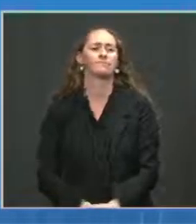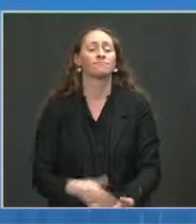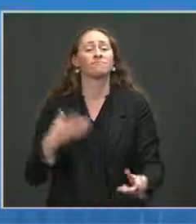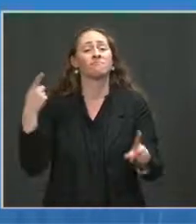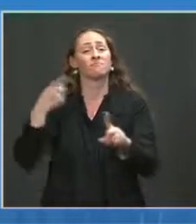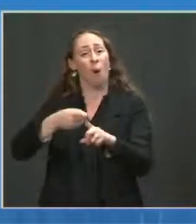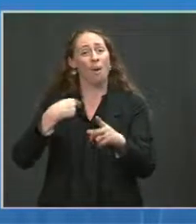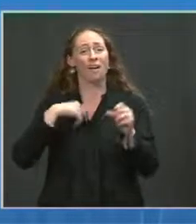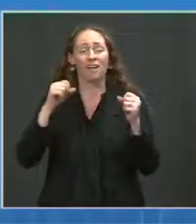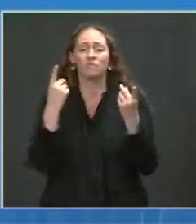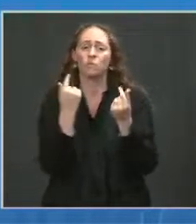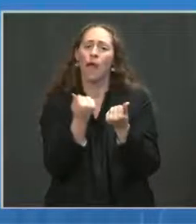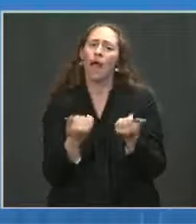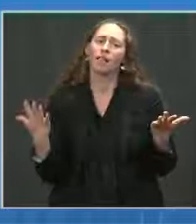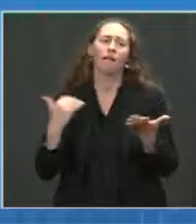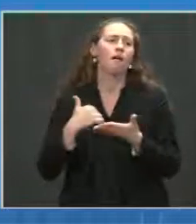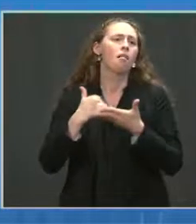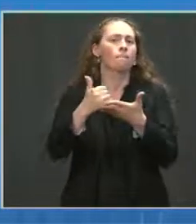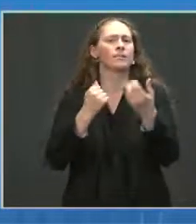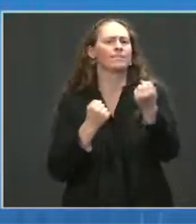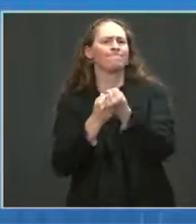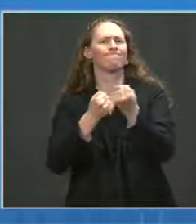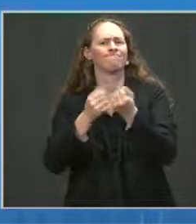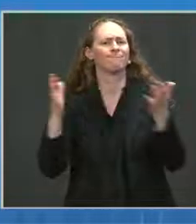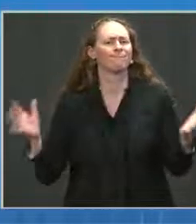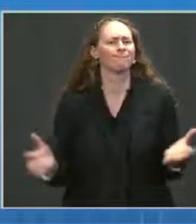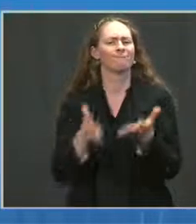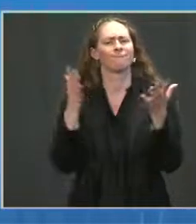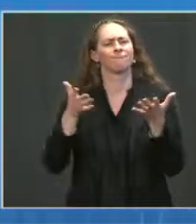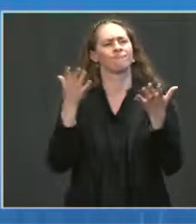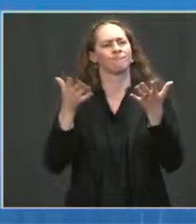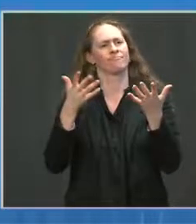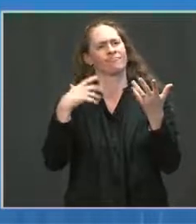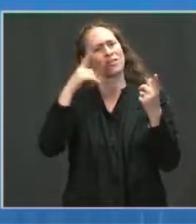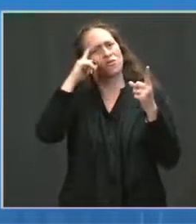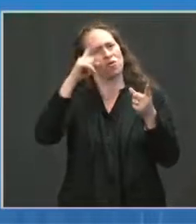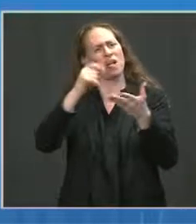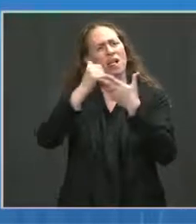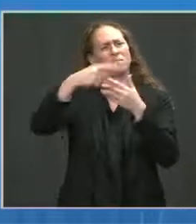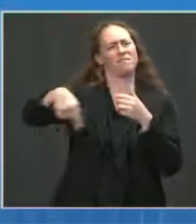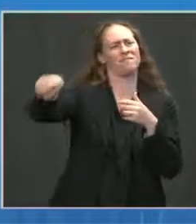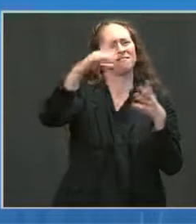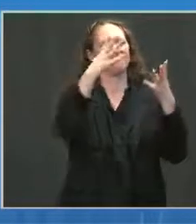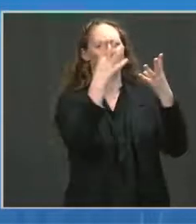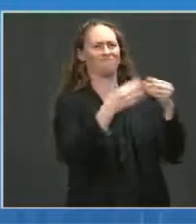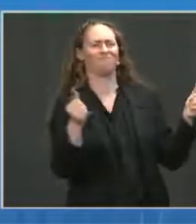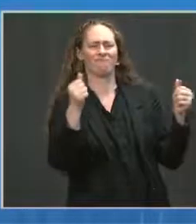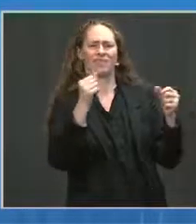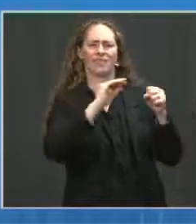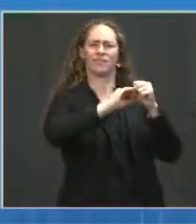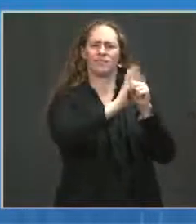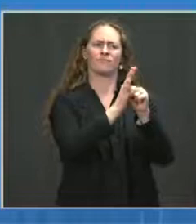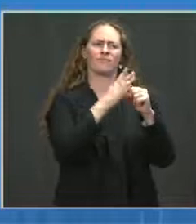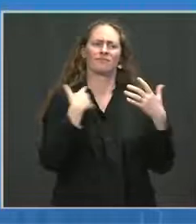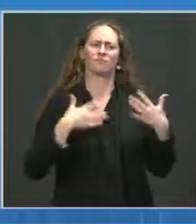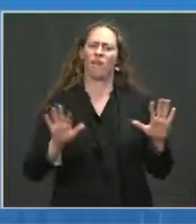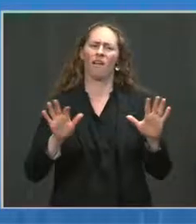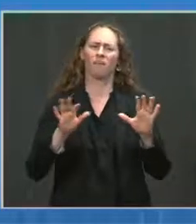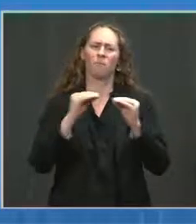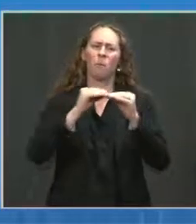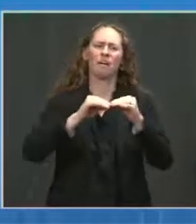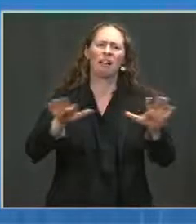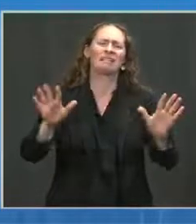more Americans get vaccinated and to help states fight the spread in their communities. With that, let's take a few